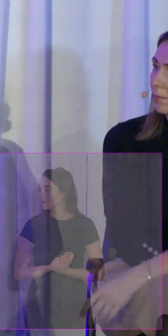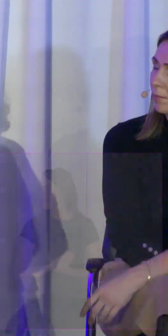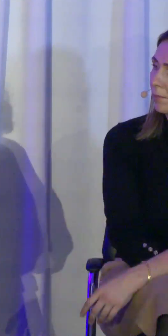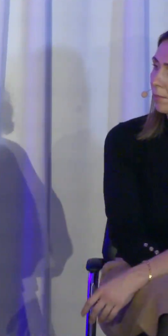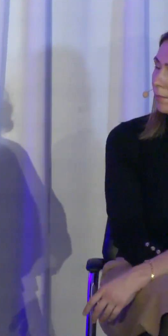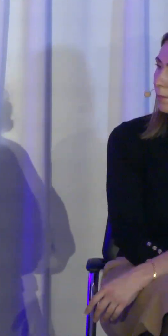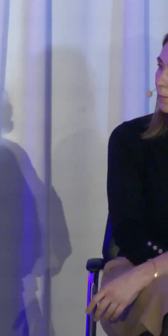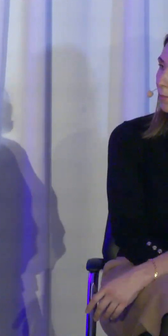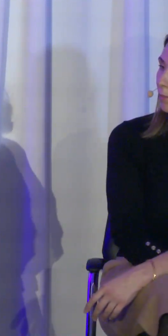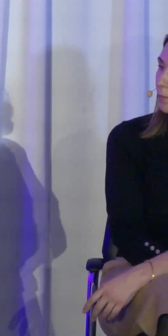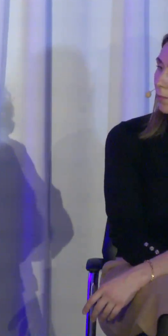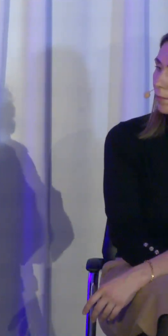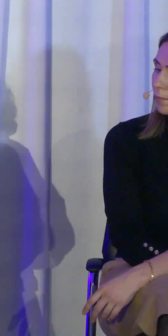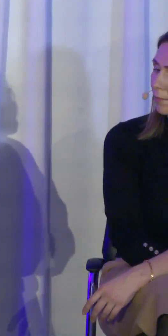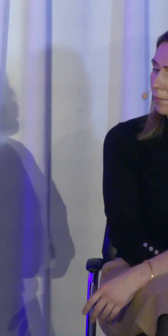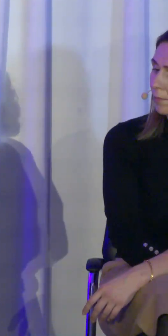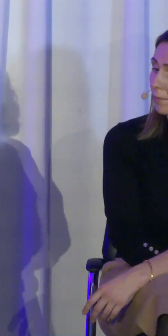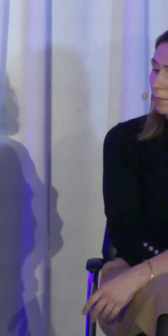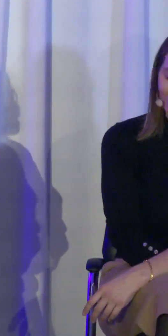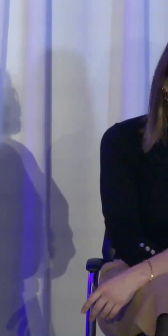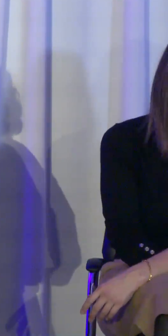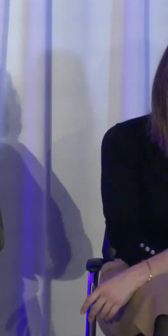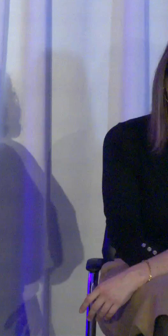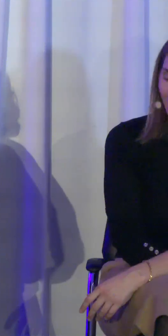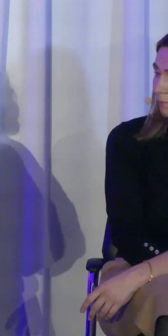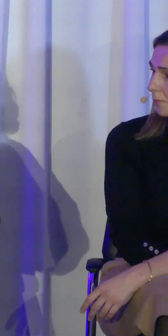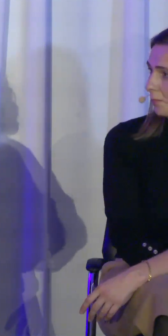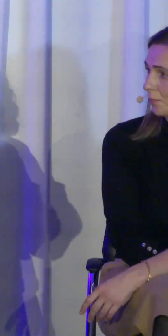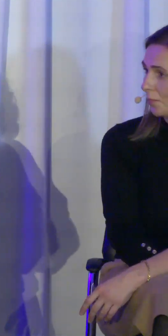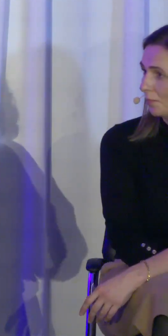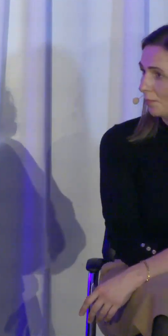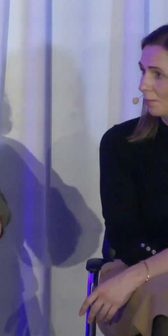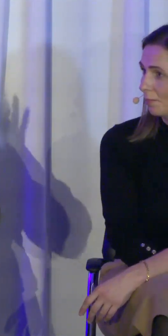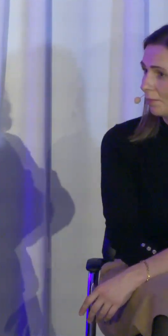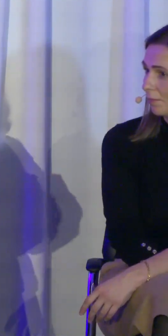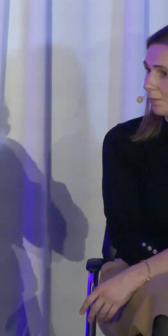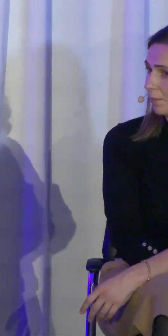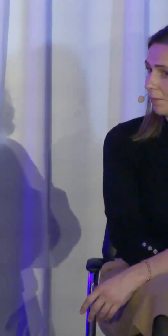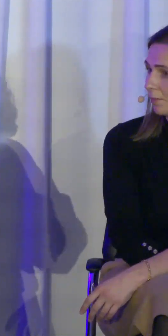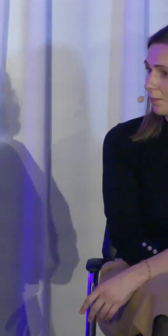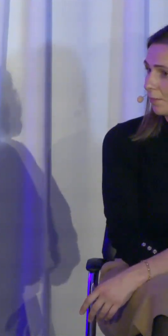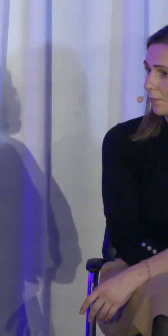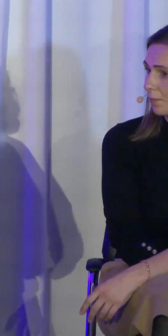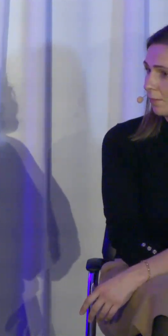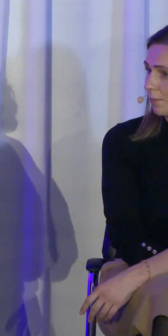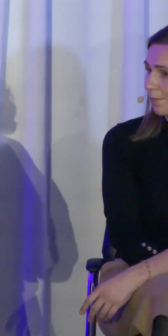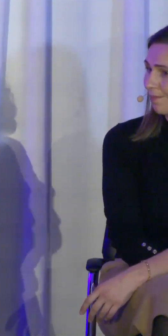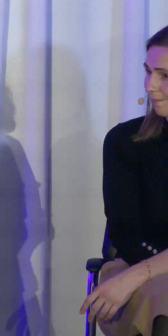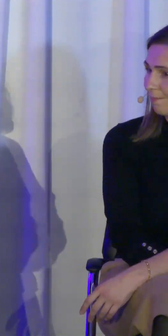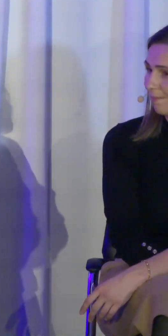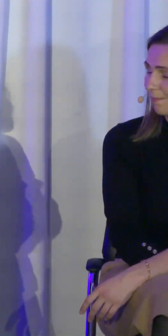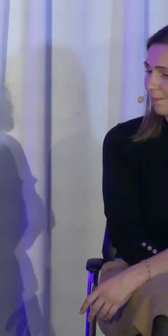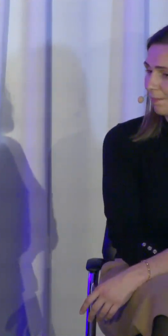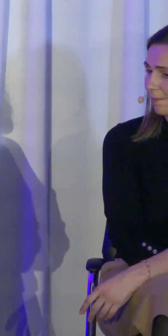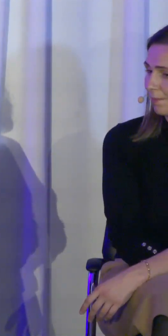You can contact Deaf Sports Ireland themselves. There is an organisation specifically around the international involvement of deaf